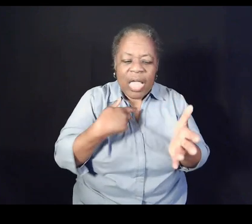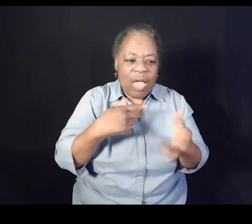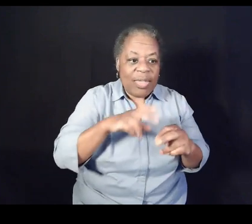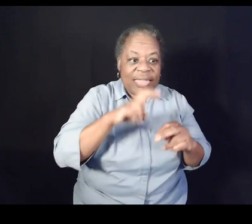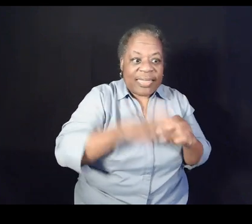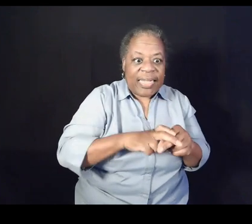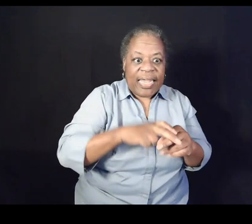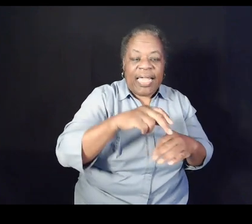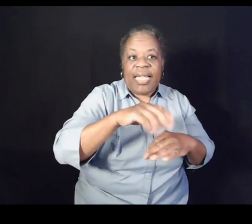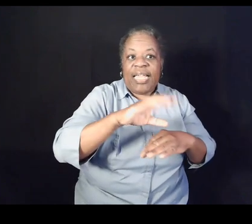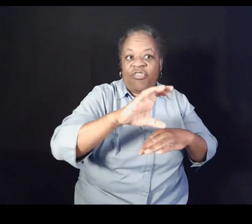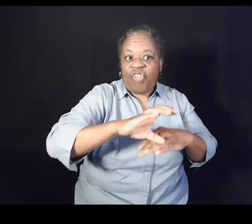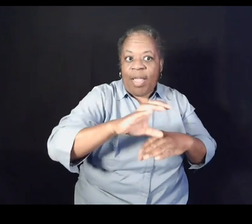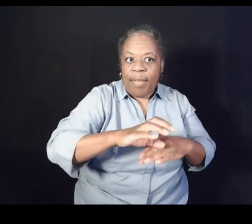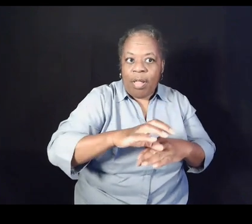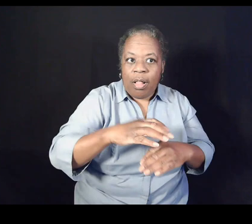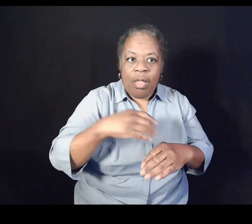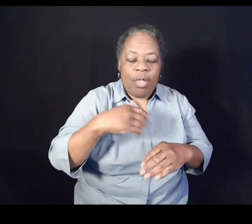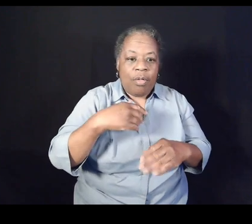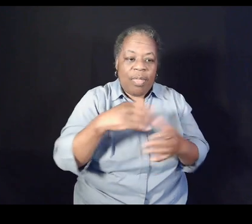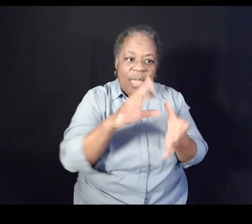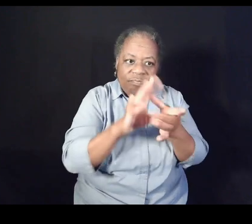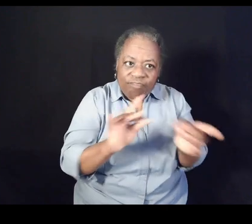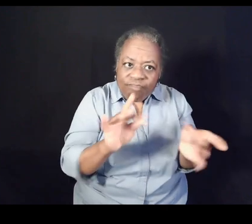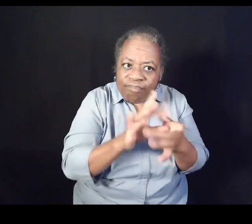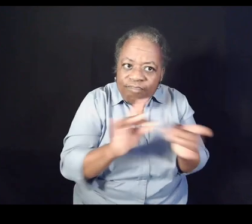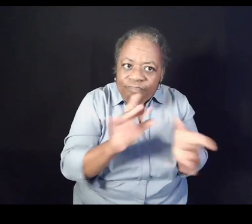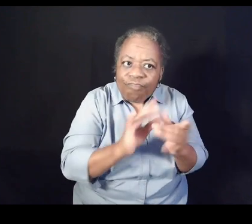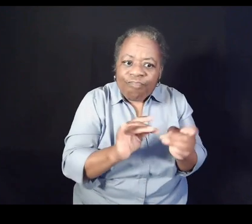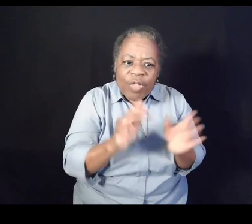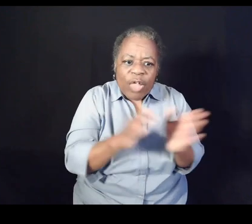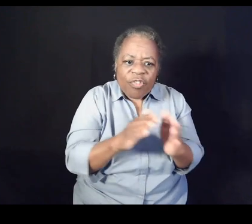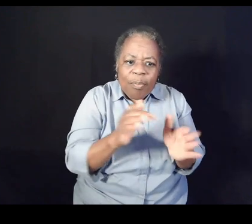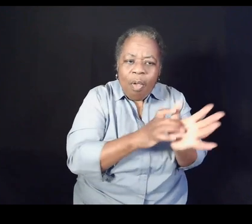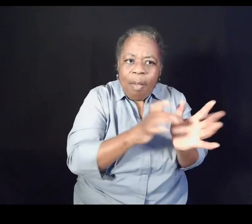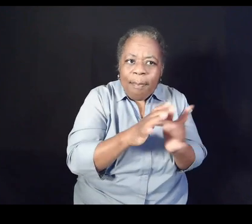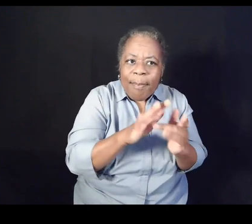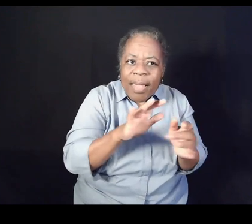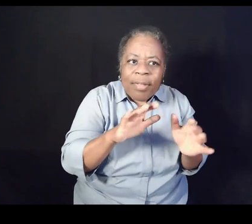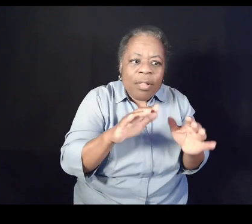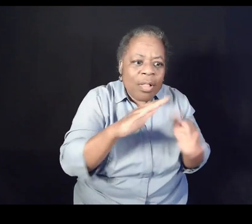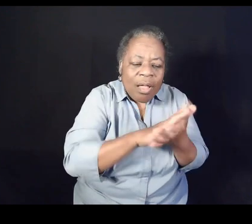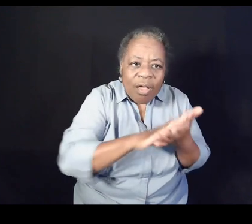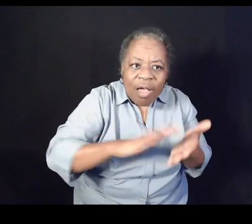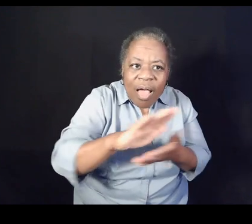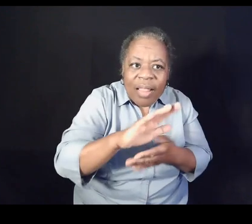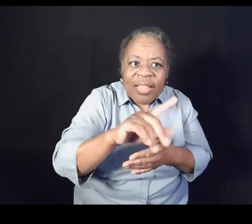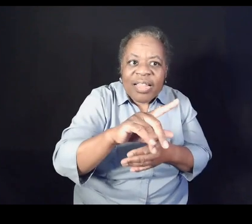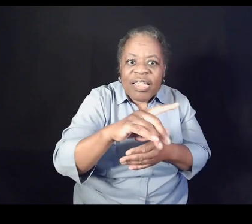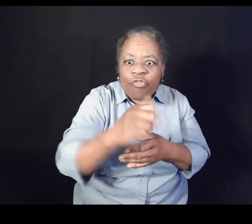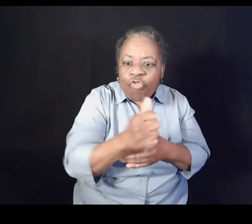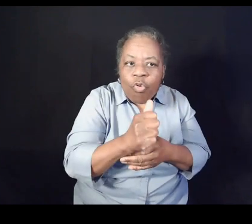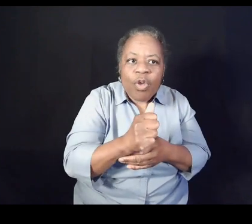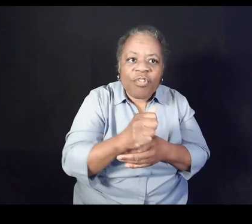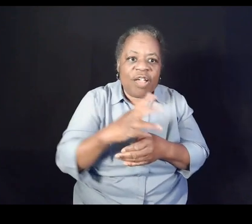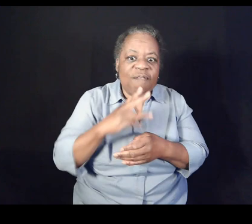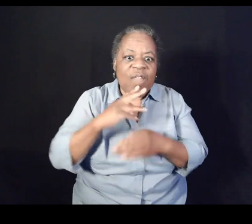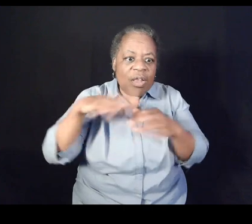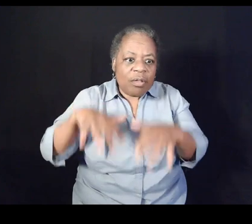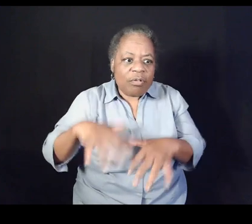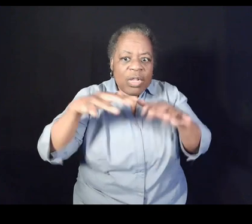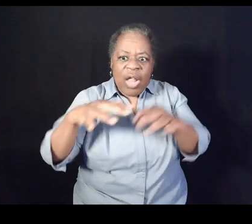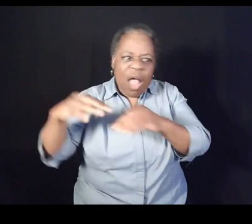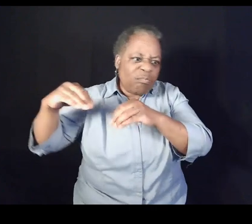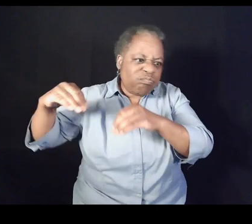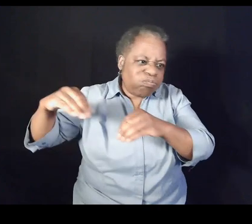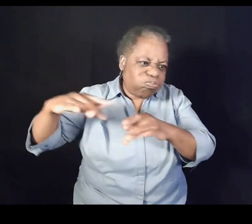flash flood had roared through a small Bible college in Toccoa Falls, Georgia, destroying much of the campus and claiming the lives of